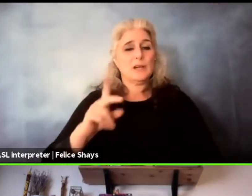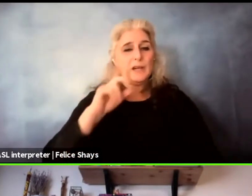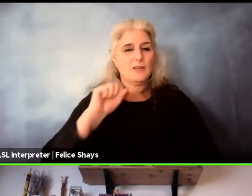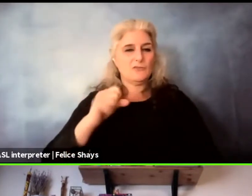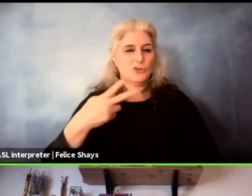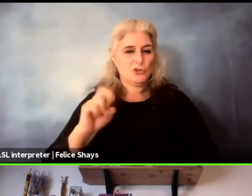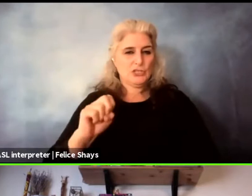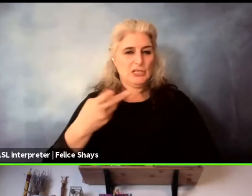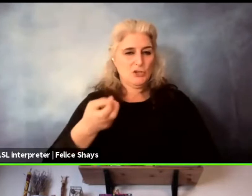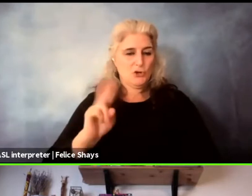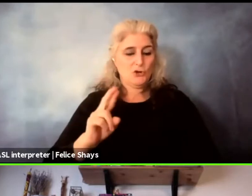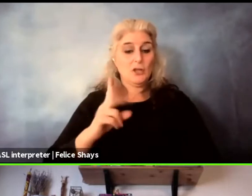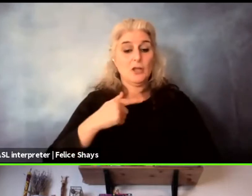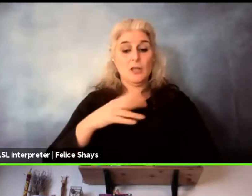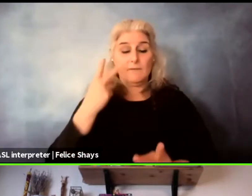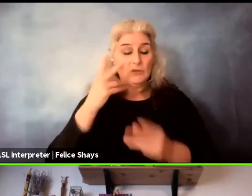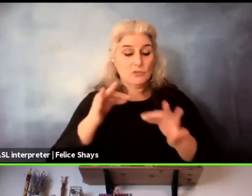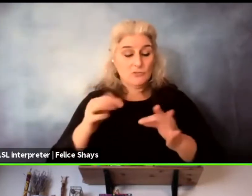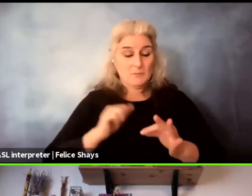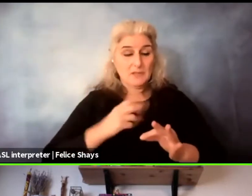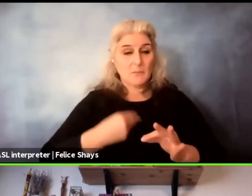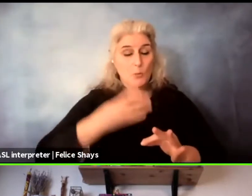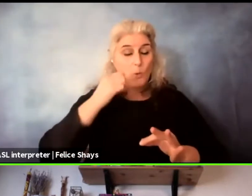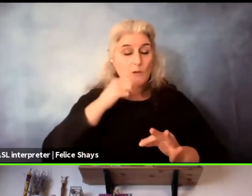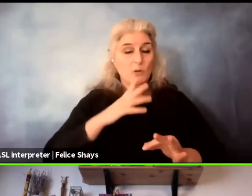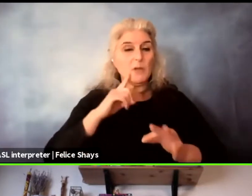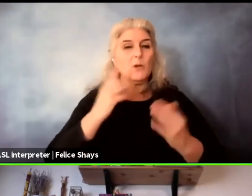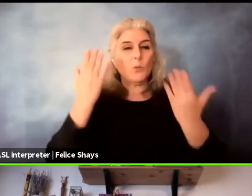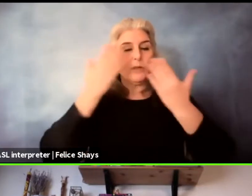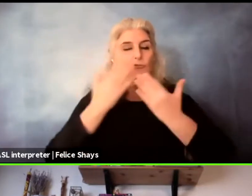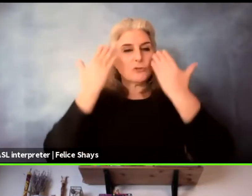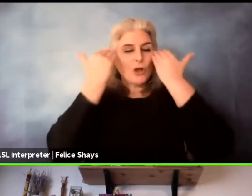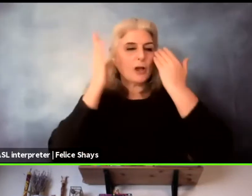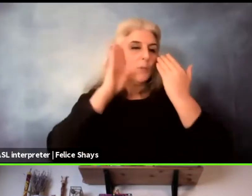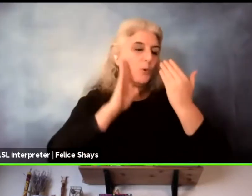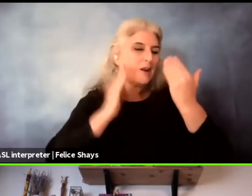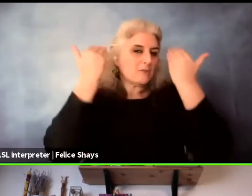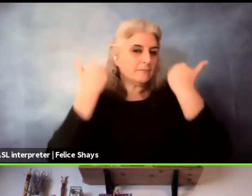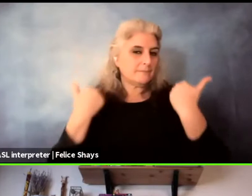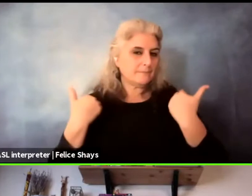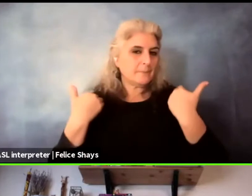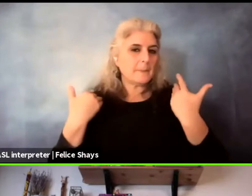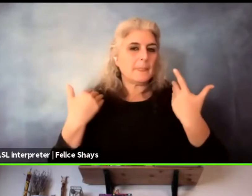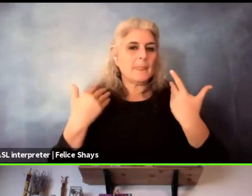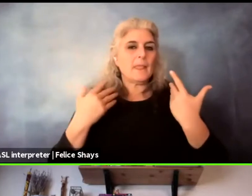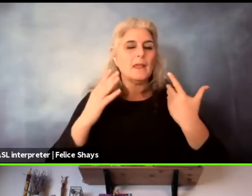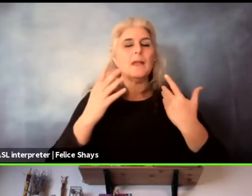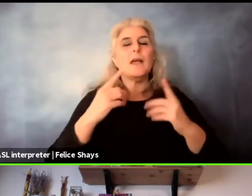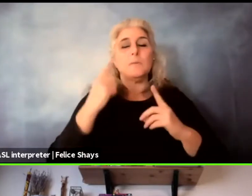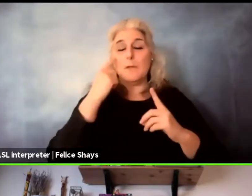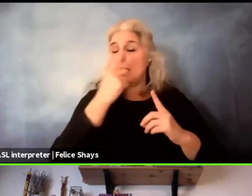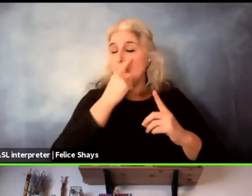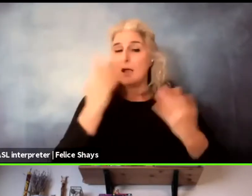myself, I'm a white woman with dark brown hair and dark brown eyes, and